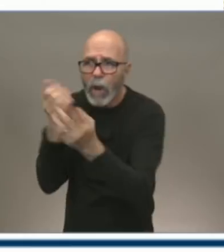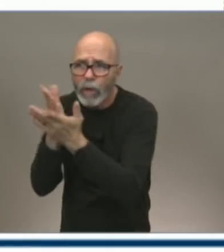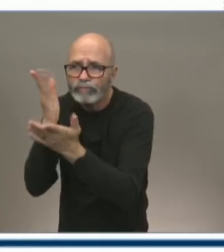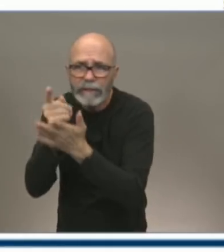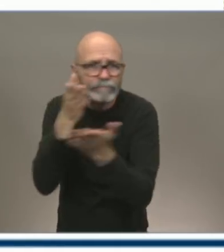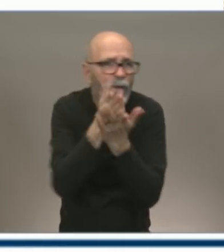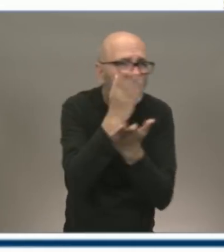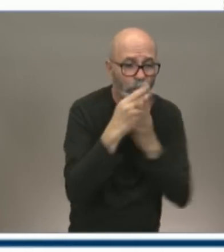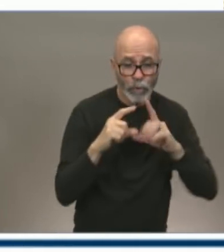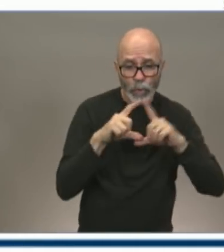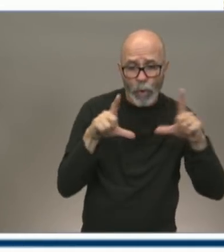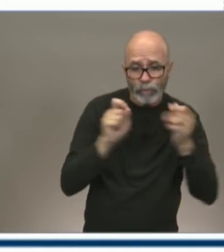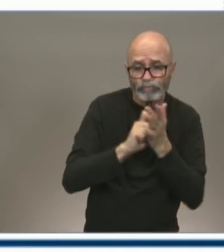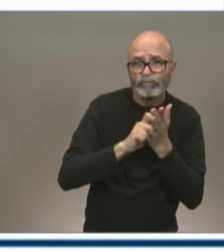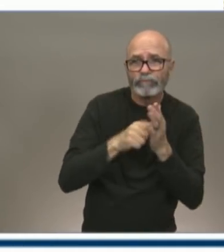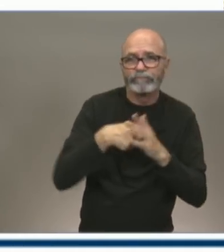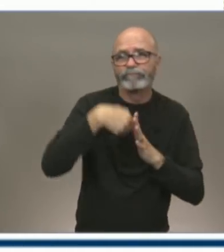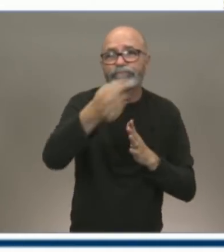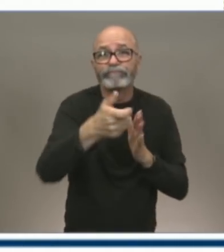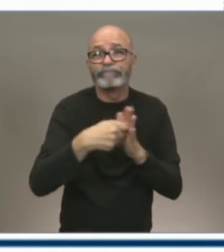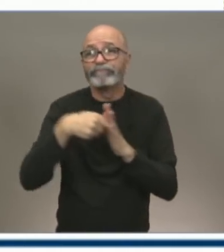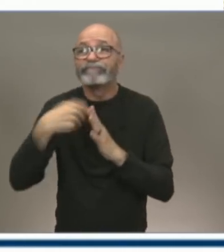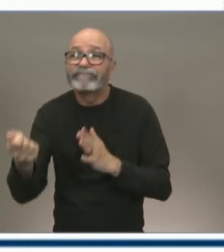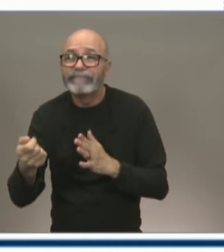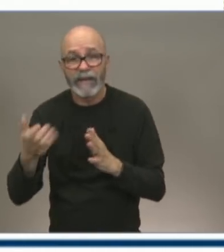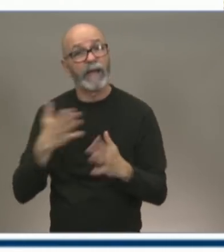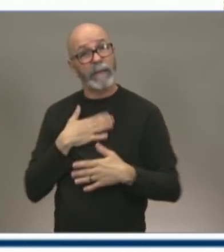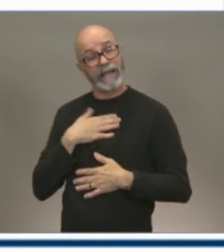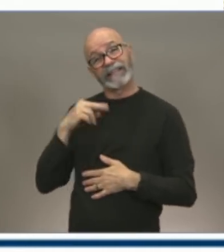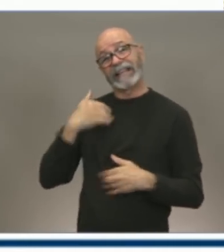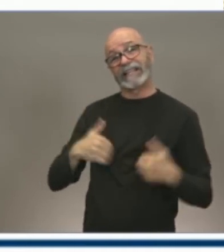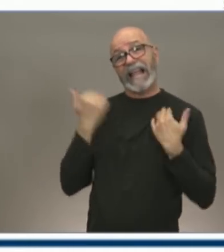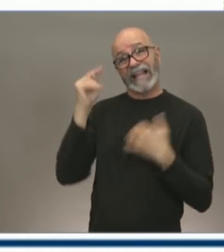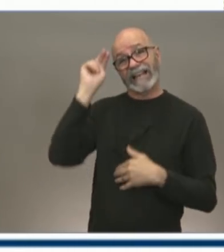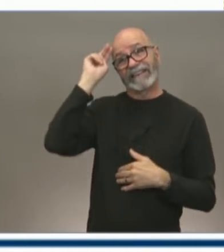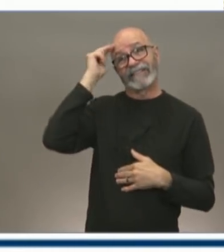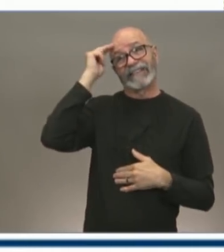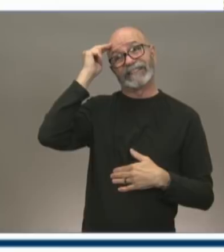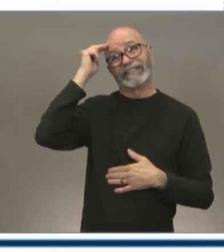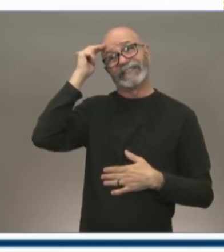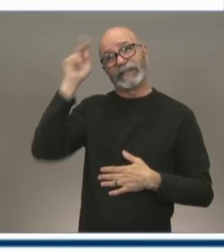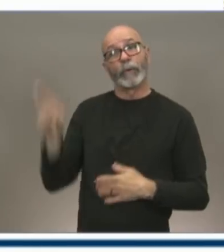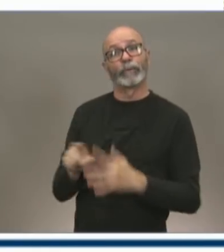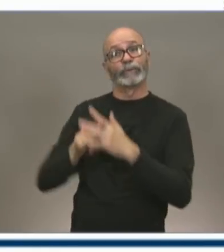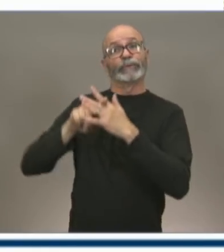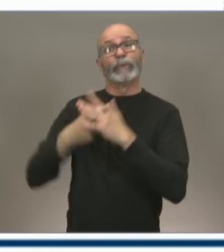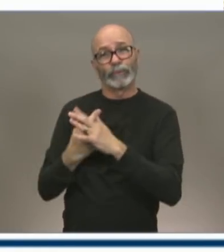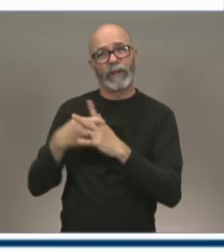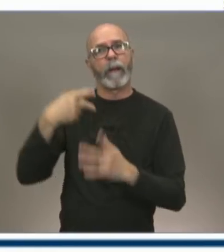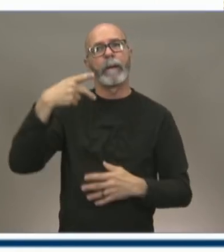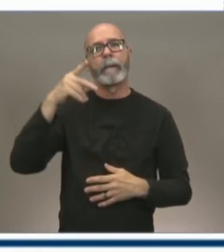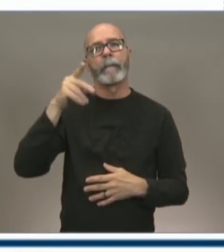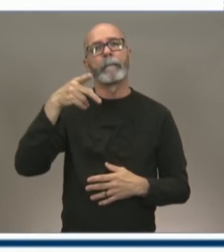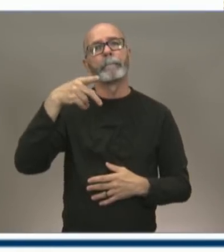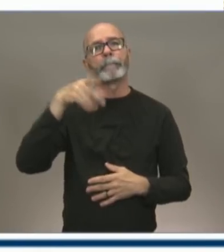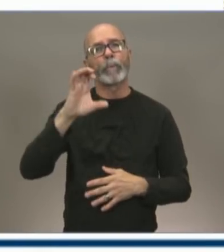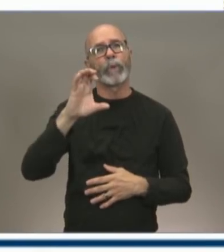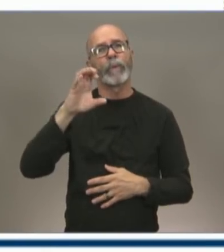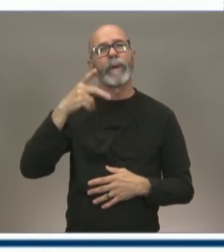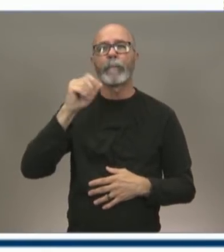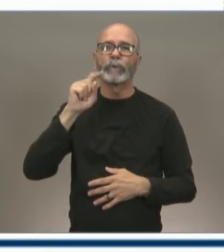out to my young nephew Landon, who started doing postcards at the very beginning of the first wave of COVID to keep his handwriting